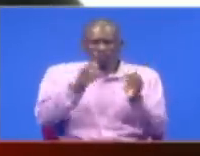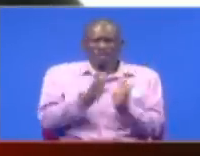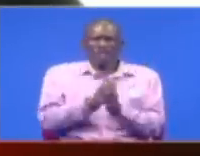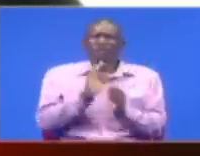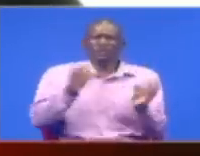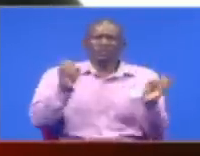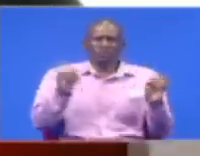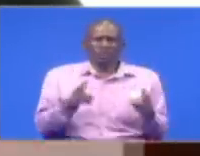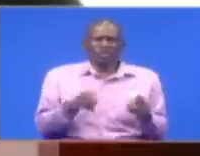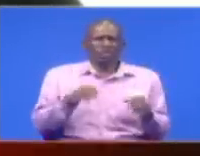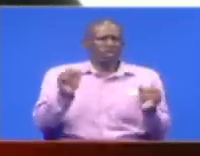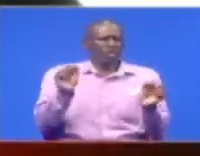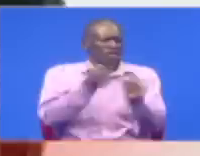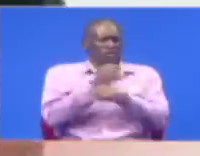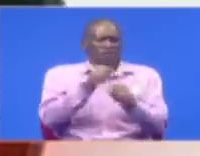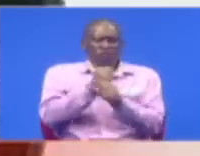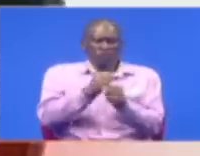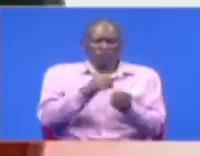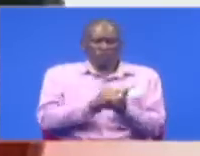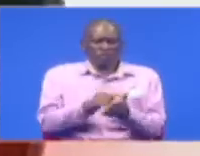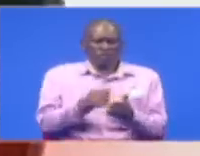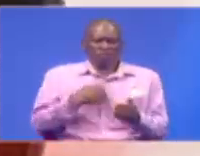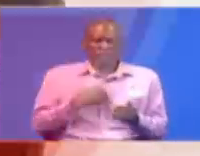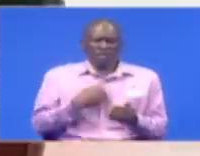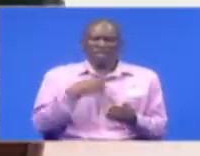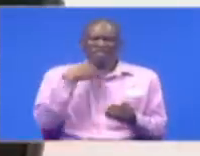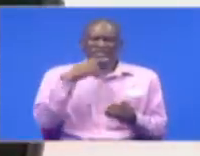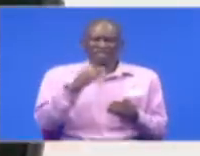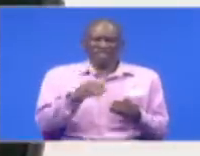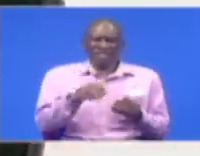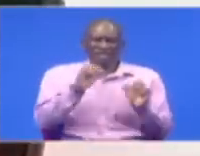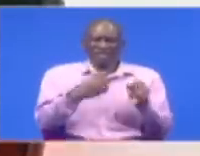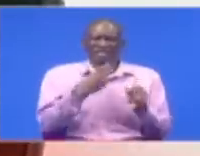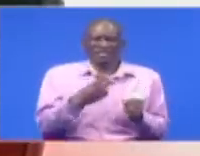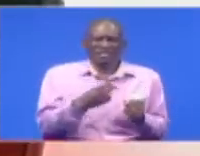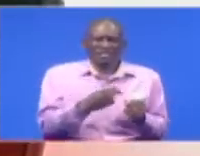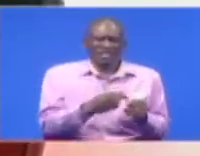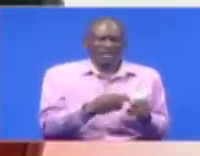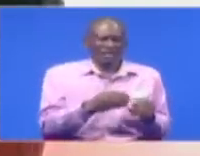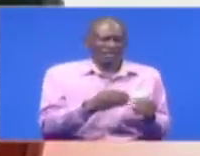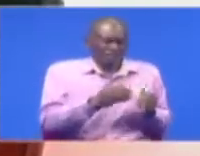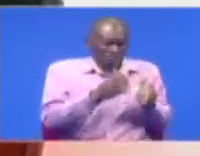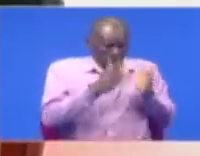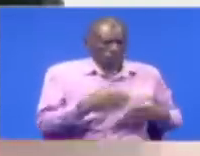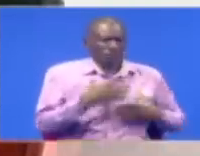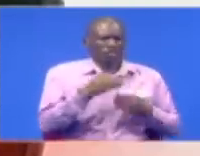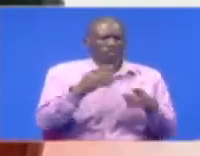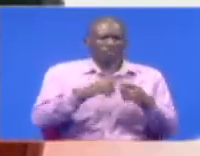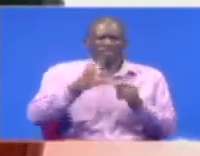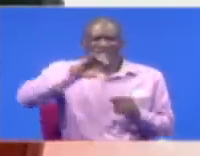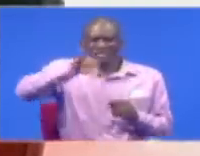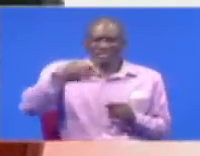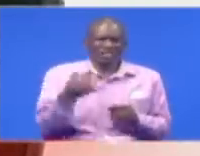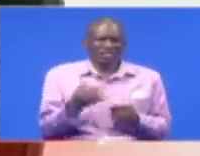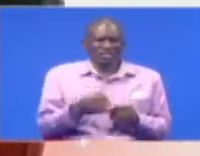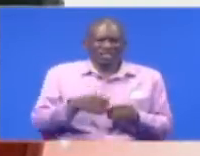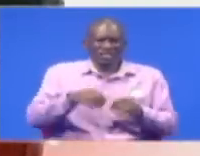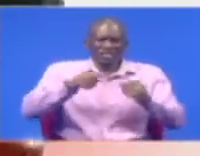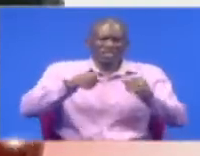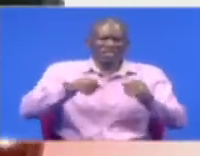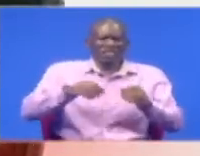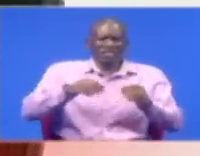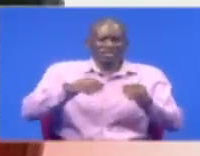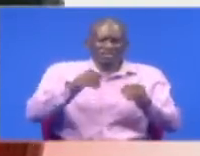Well, I won't go as far as that, because I'll be said to have a partisan interest. Mm. But the Chief Justice's dissent is very,